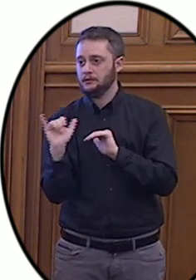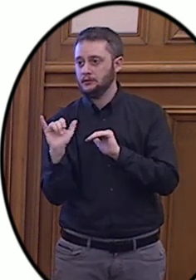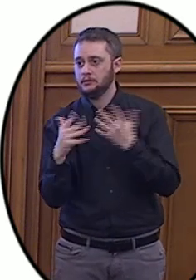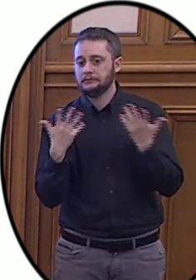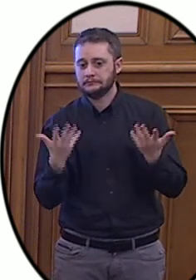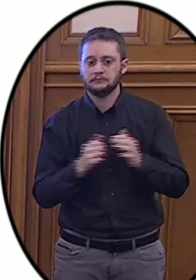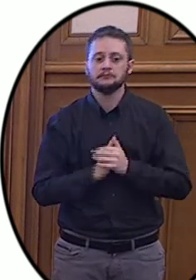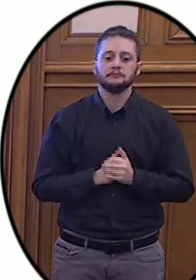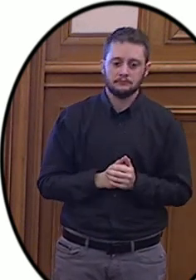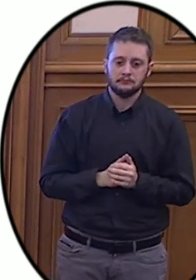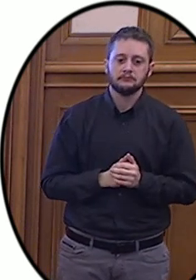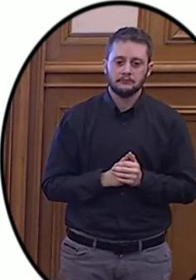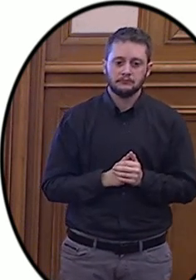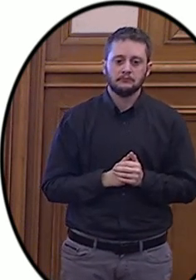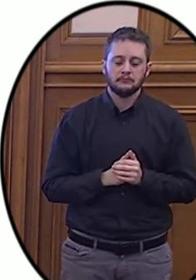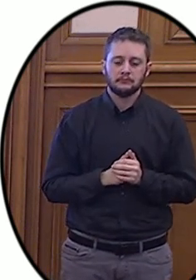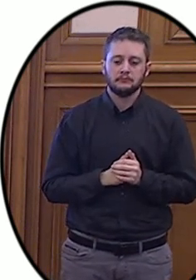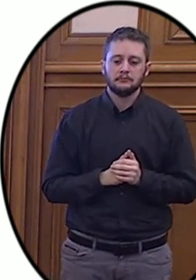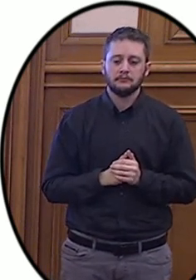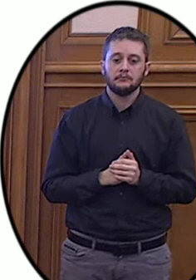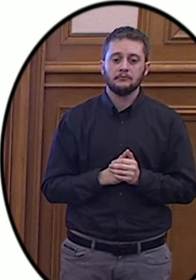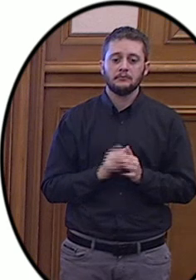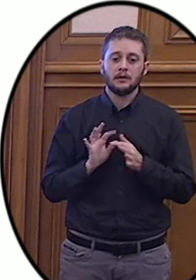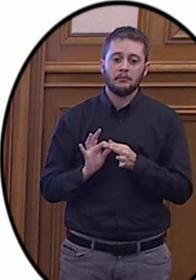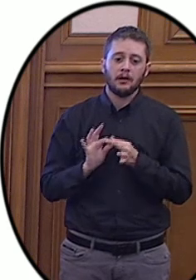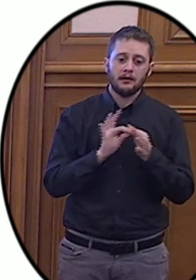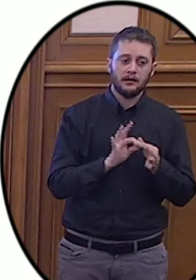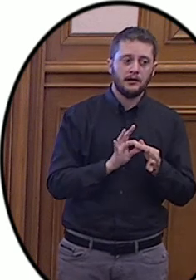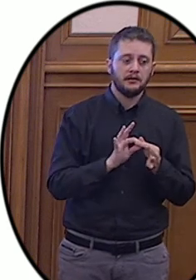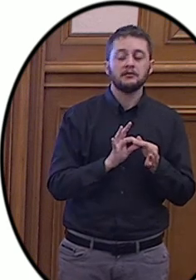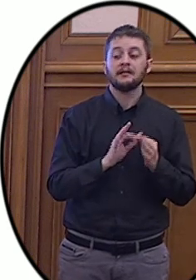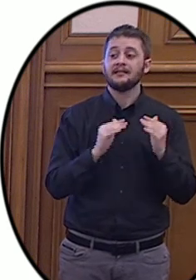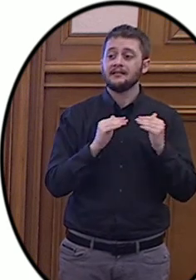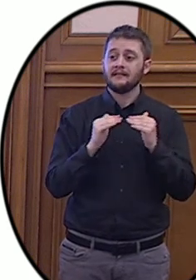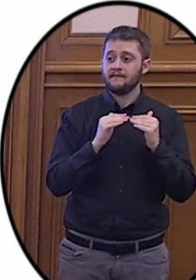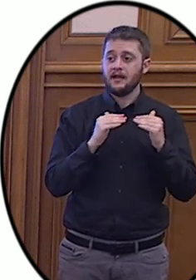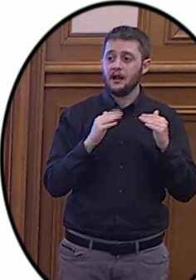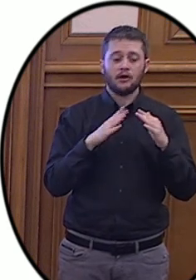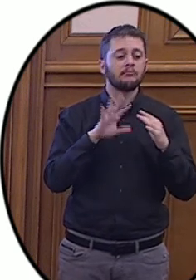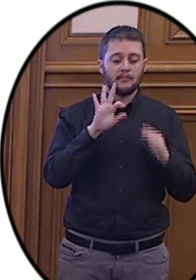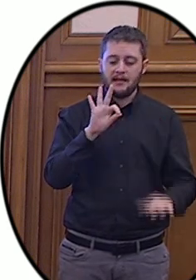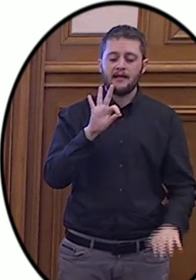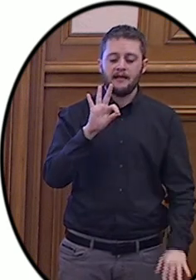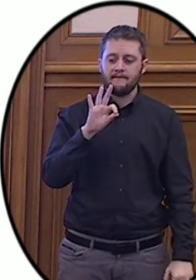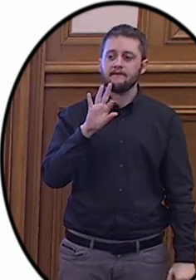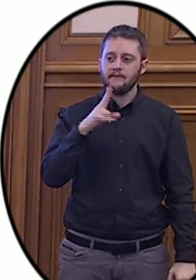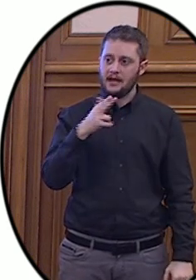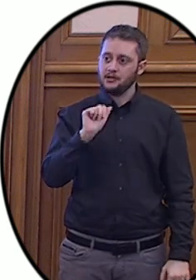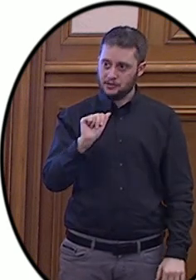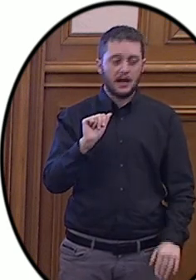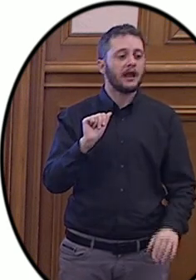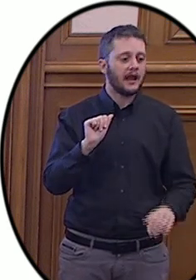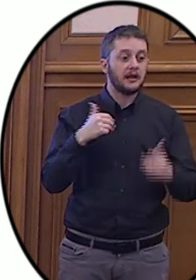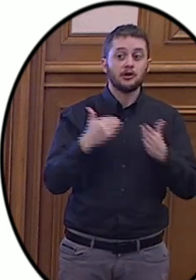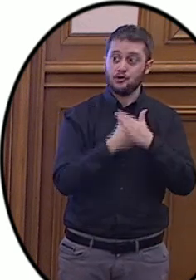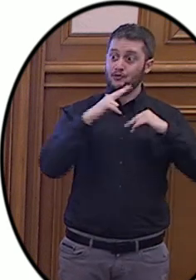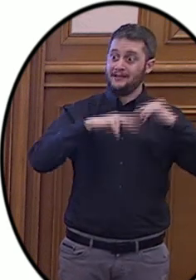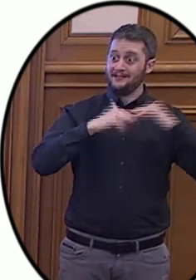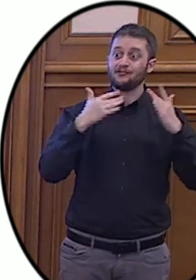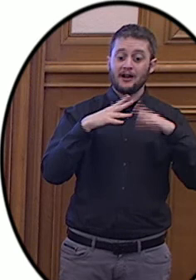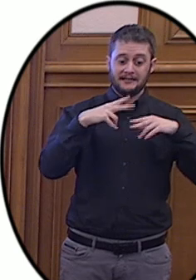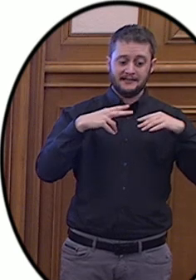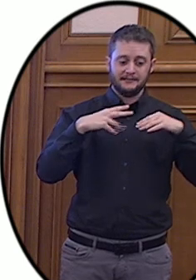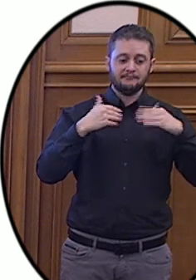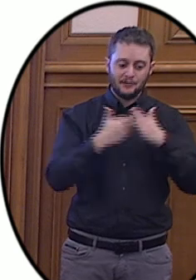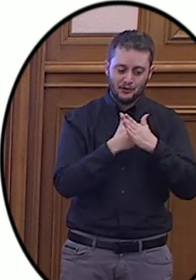Housing Act design and construction requirements that apply to new housing. And so those mean that any newly constructed buildings